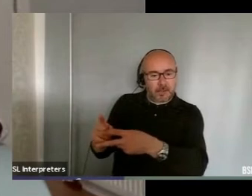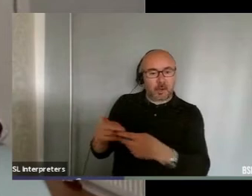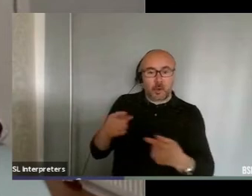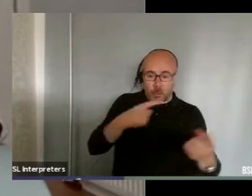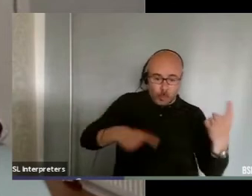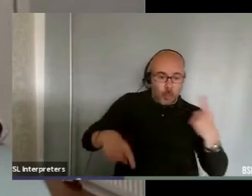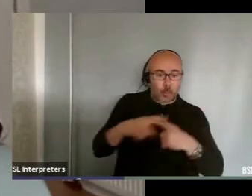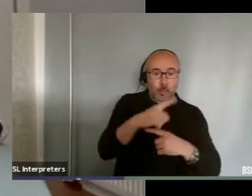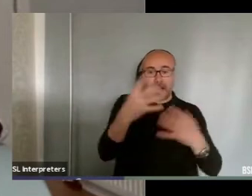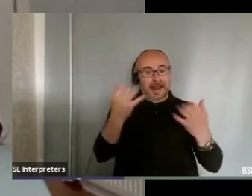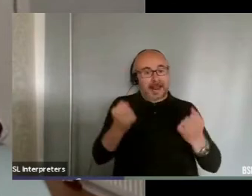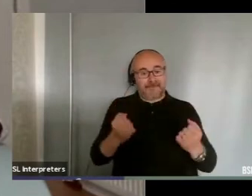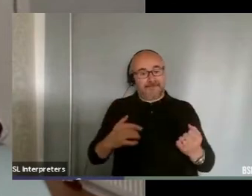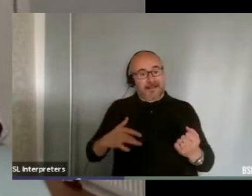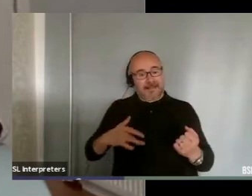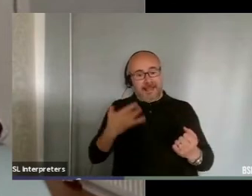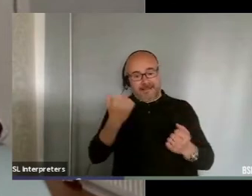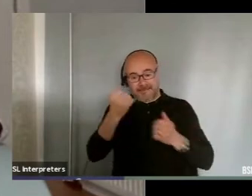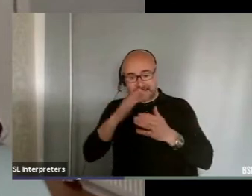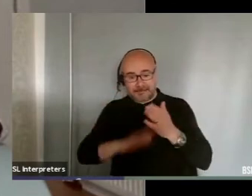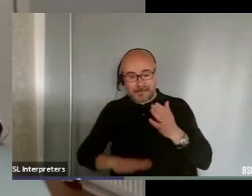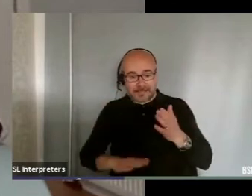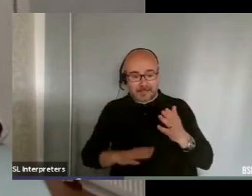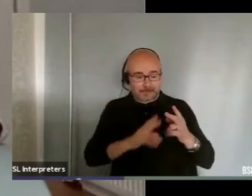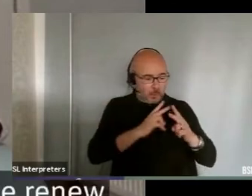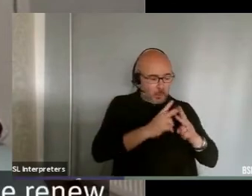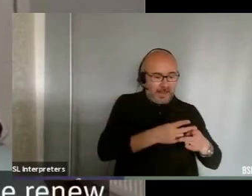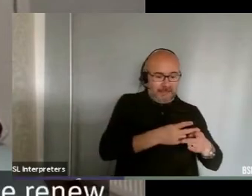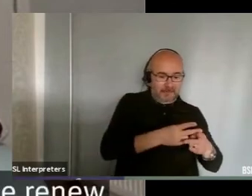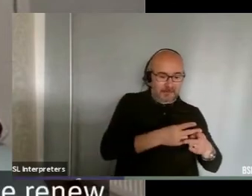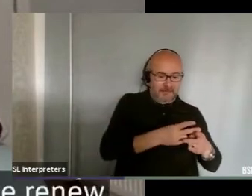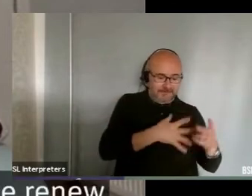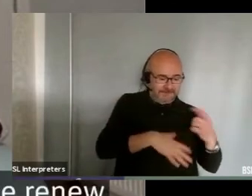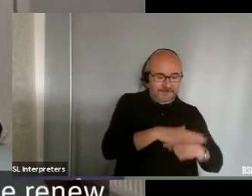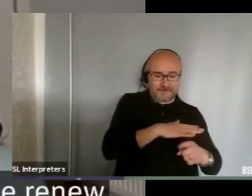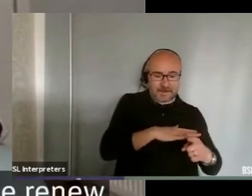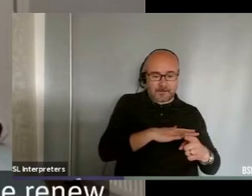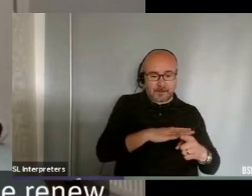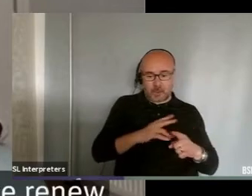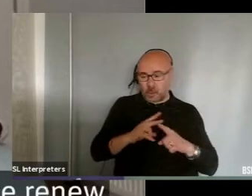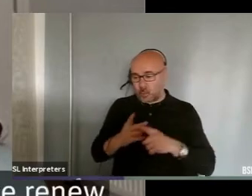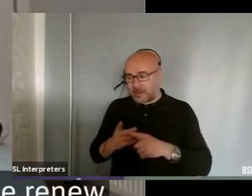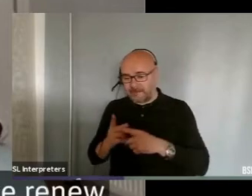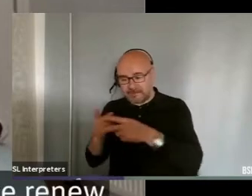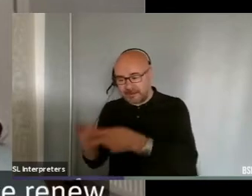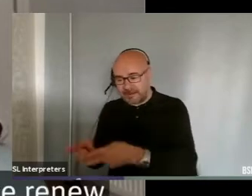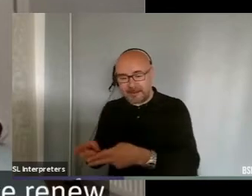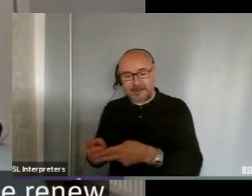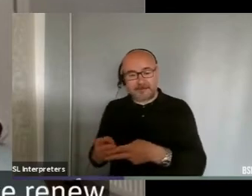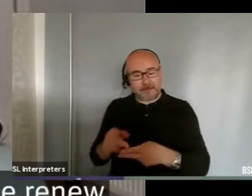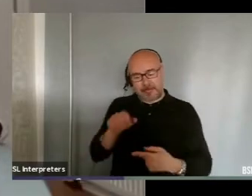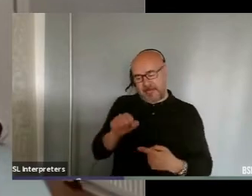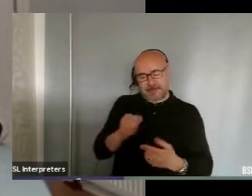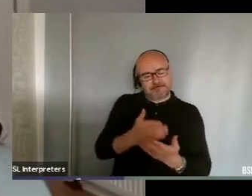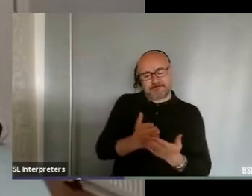our care. And that's crucial as we build. And it's particularly crucial coming out of COVID as